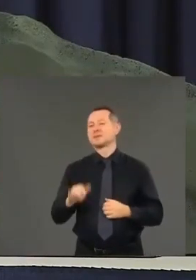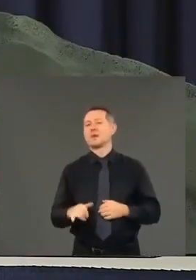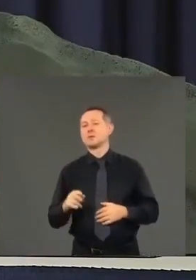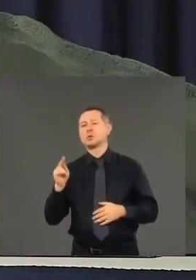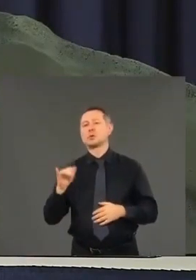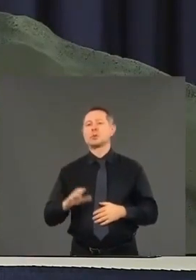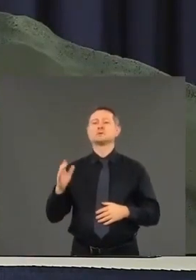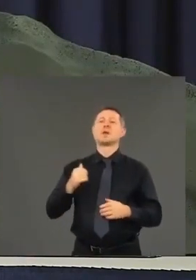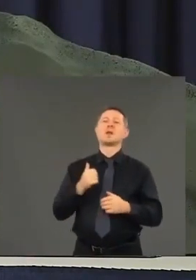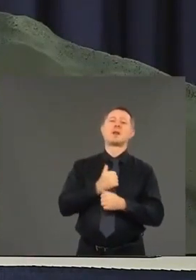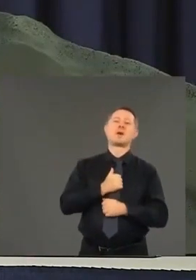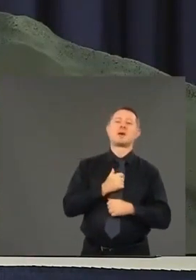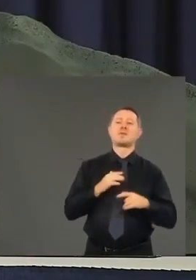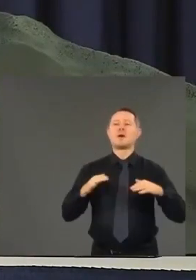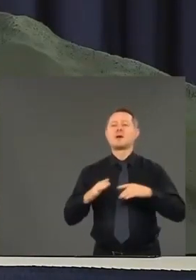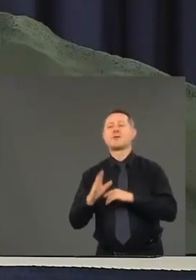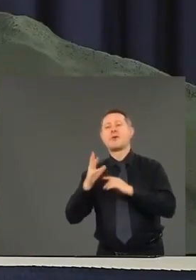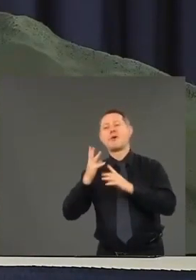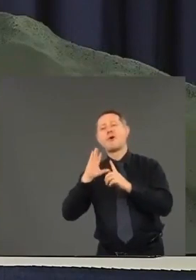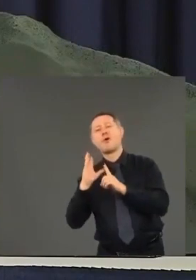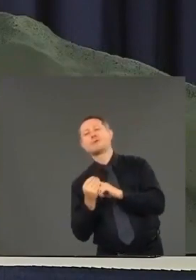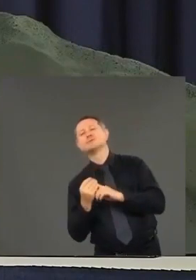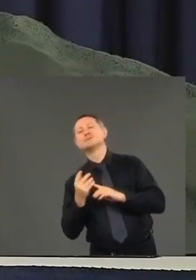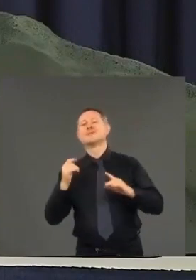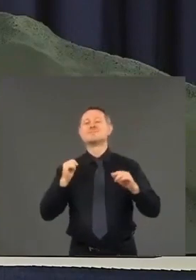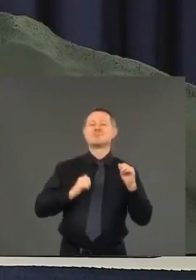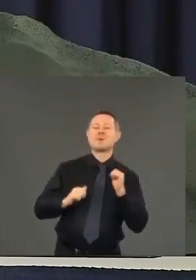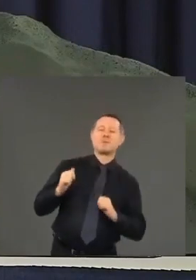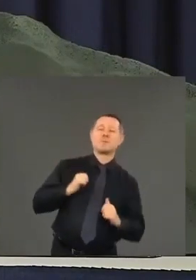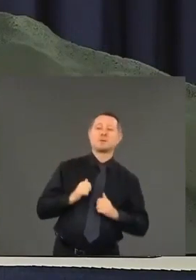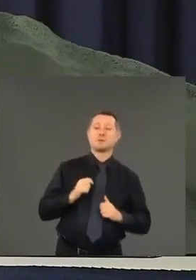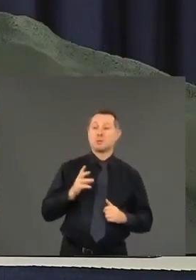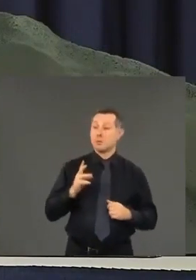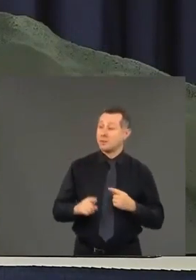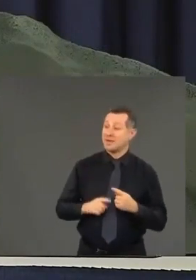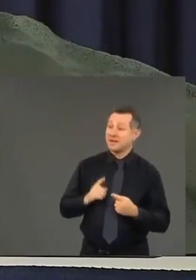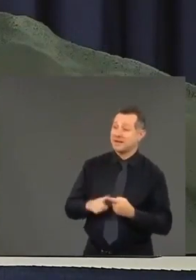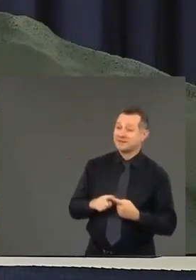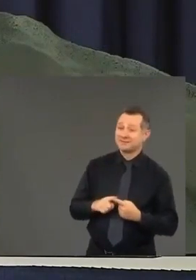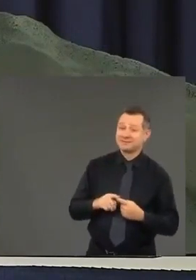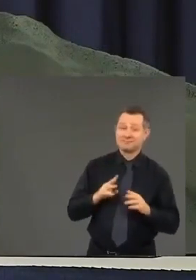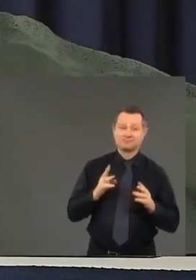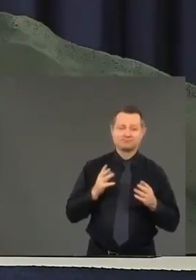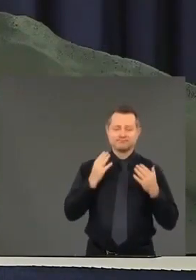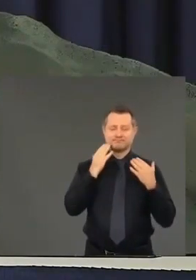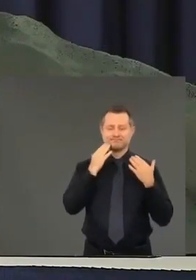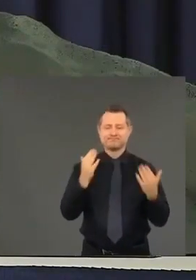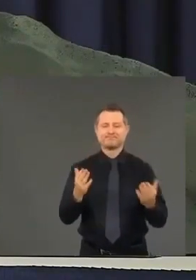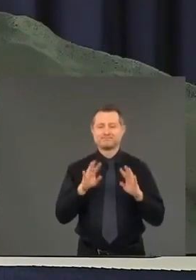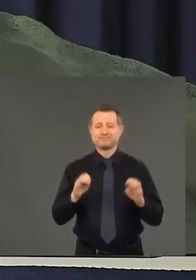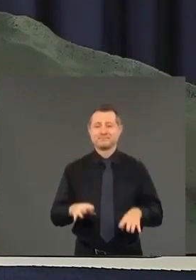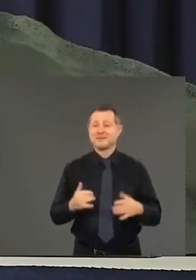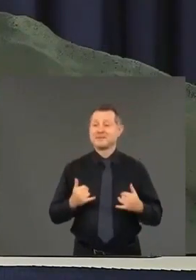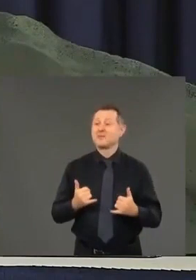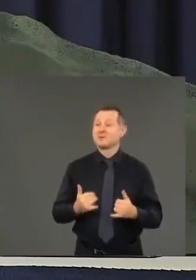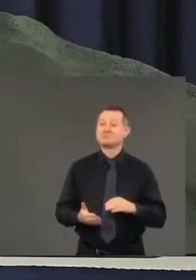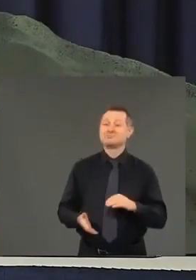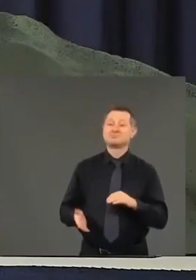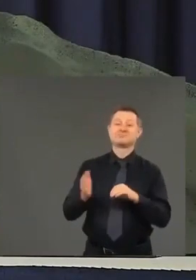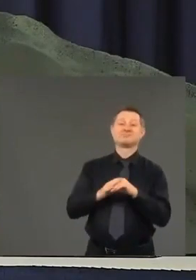the culture. When can you do that? Well, we don't know. And then you add on top of that